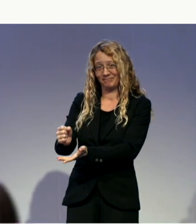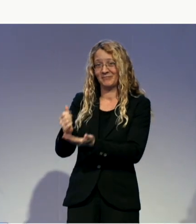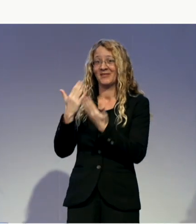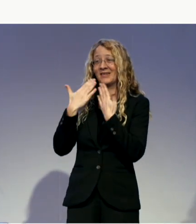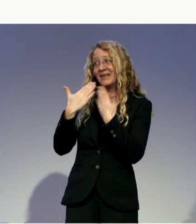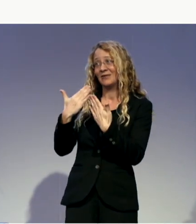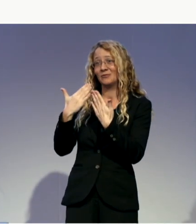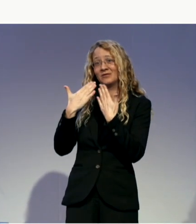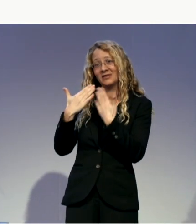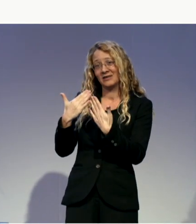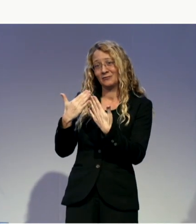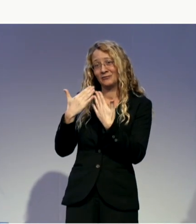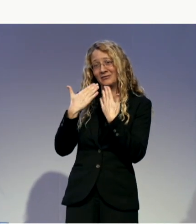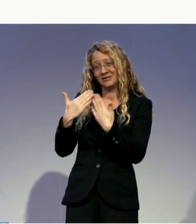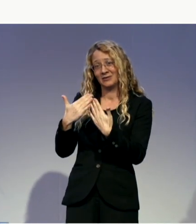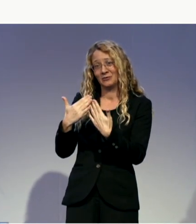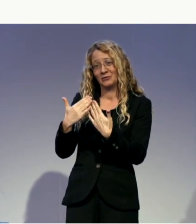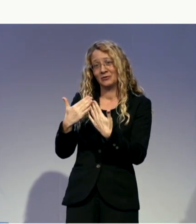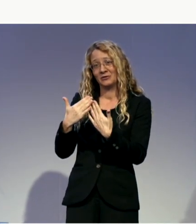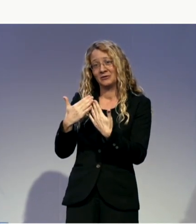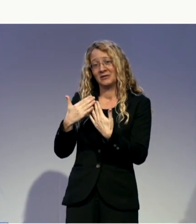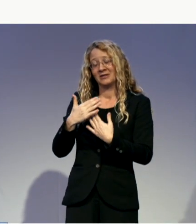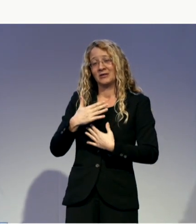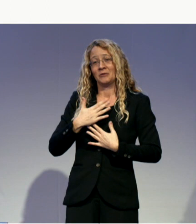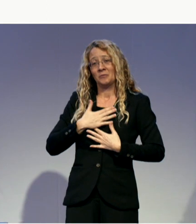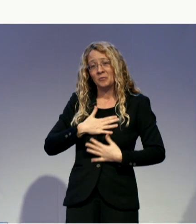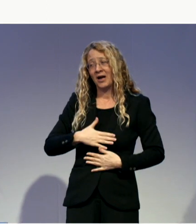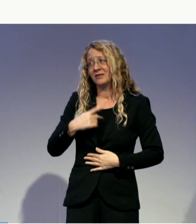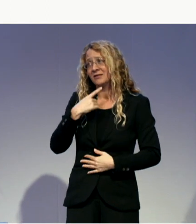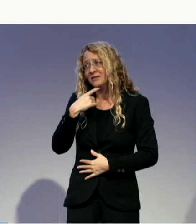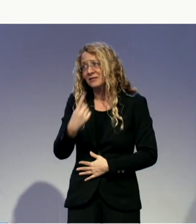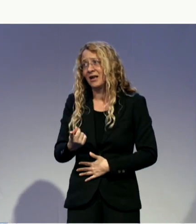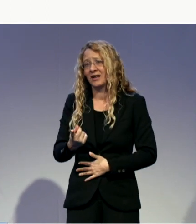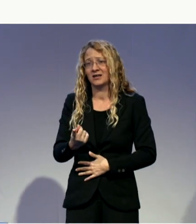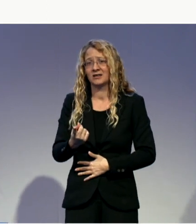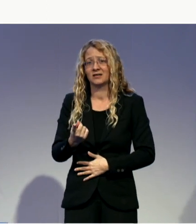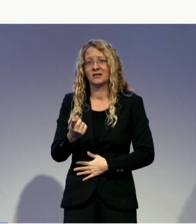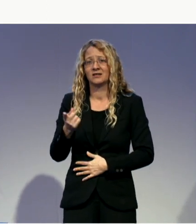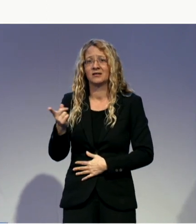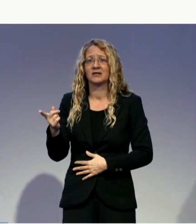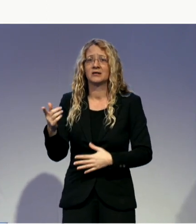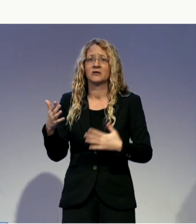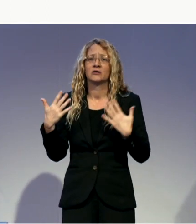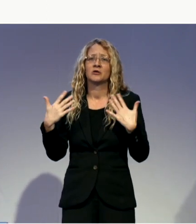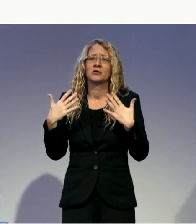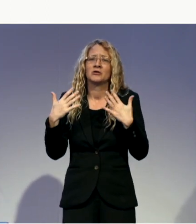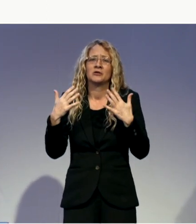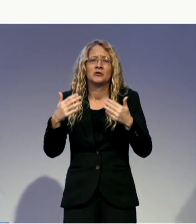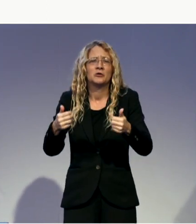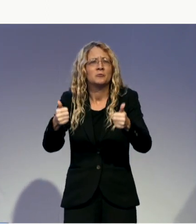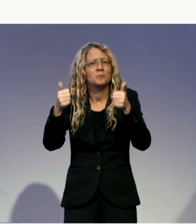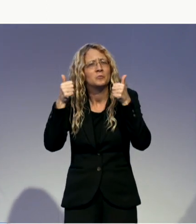I wanted to say that this was a brilliant conference. Thanks to all of